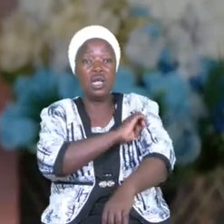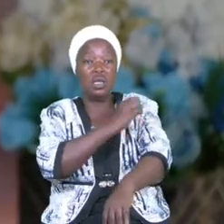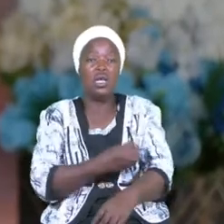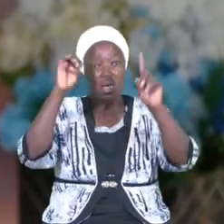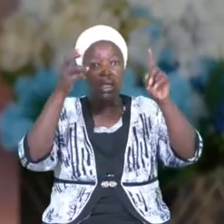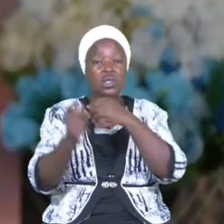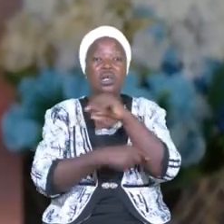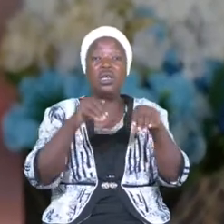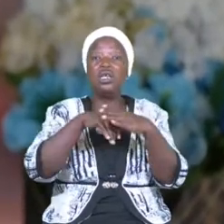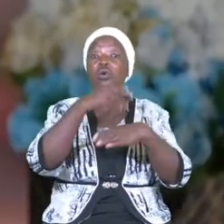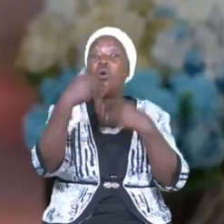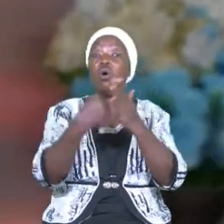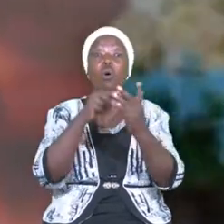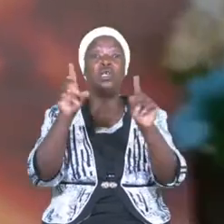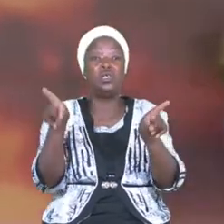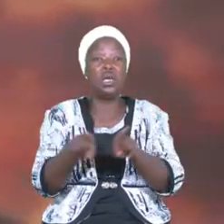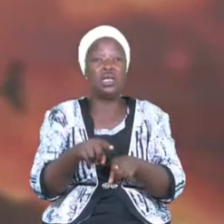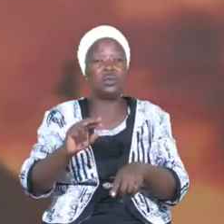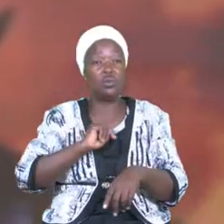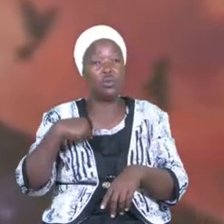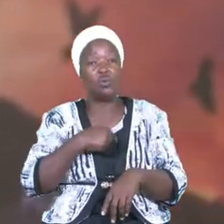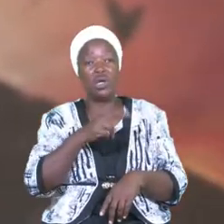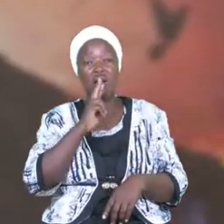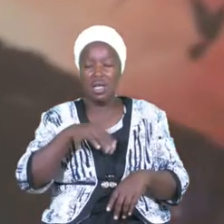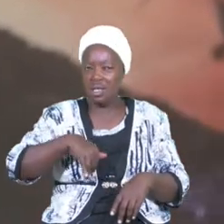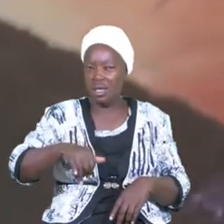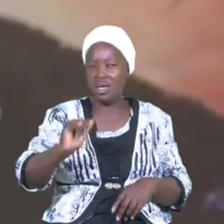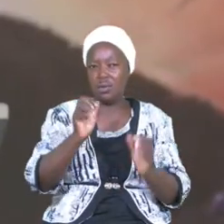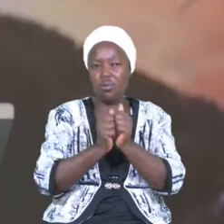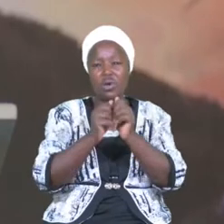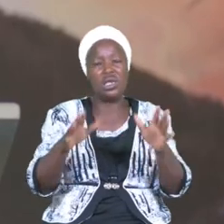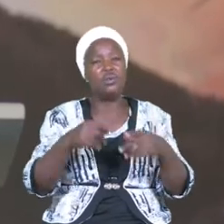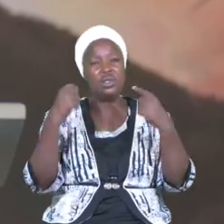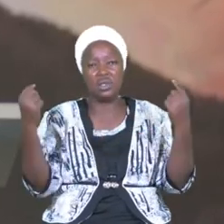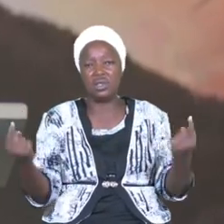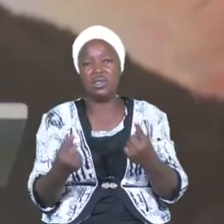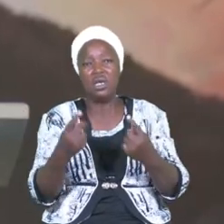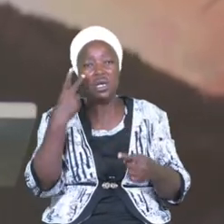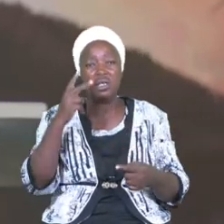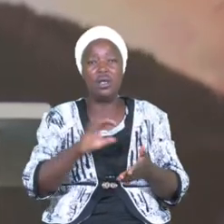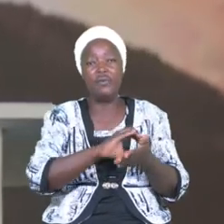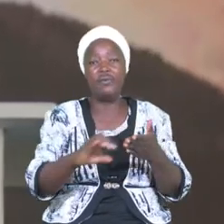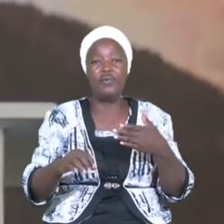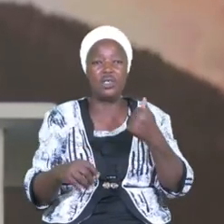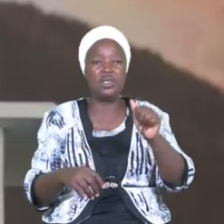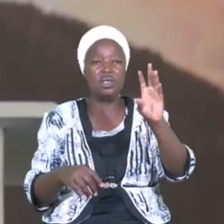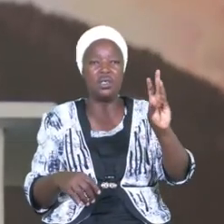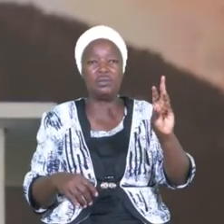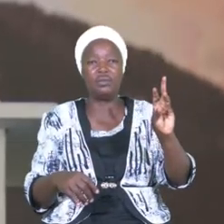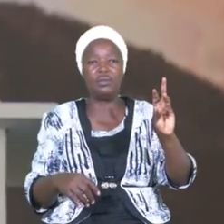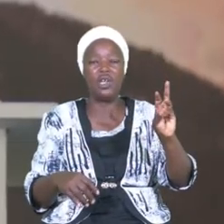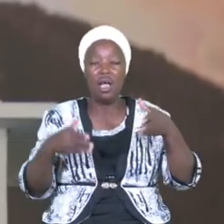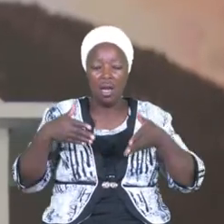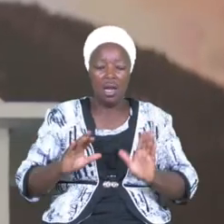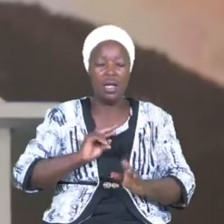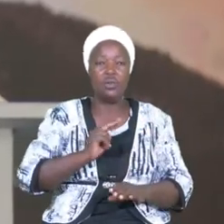like as we are, yet without sin. Look at verse 16. Let us